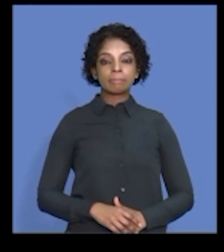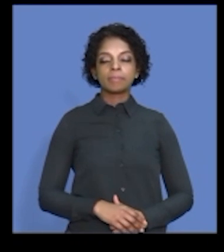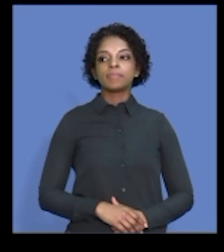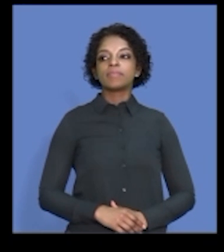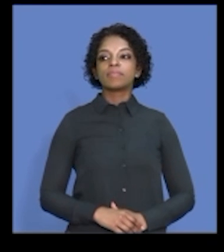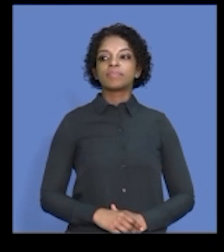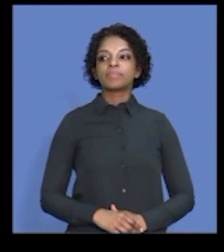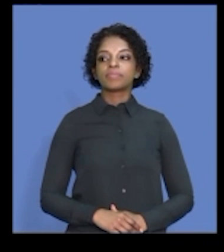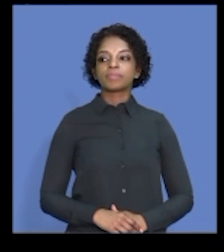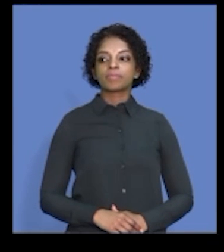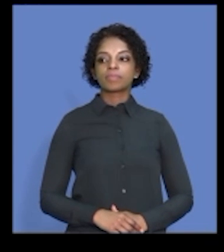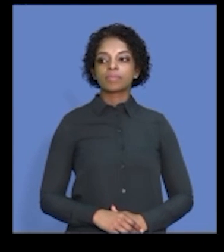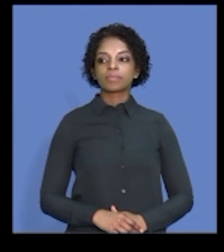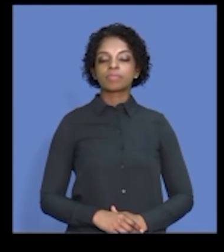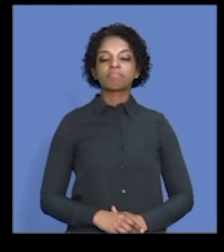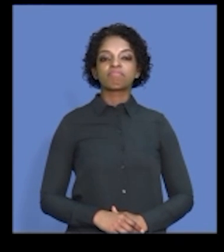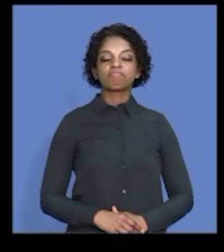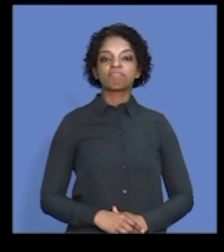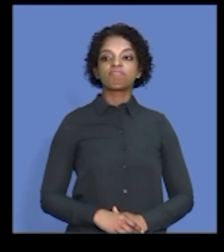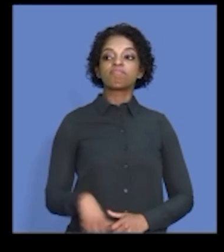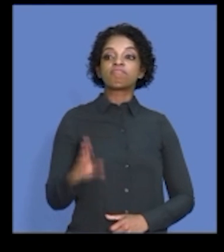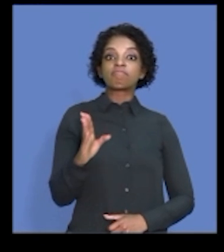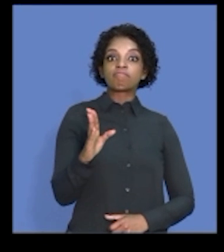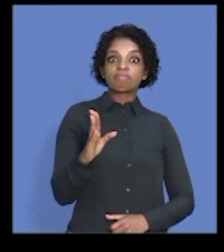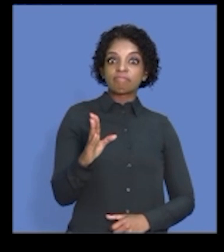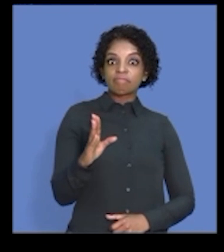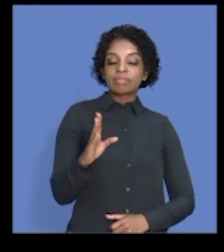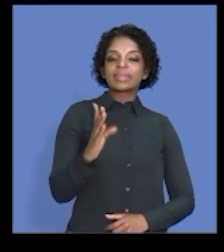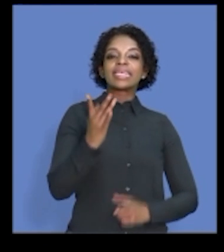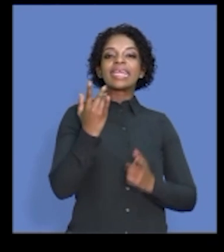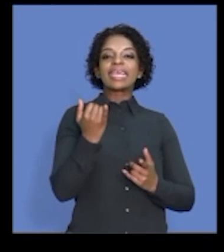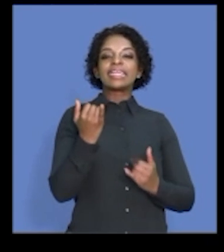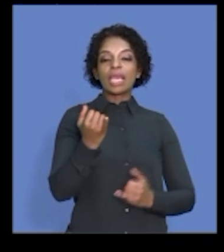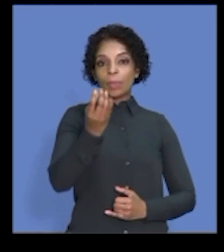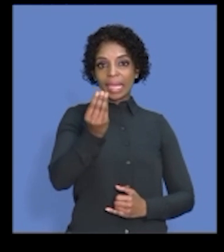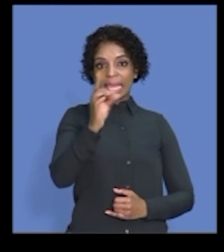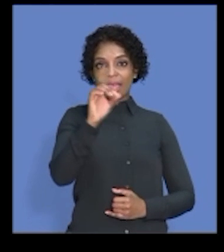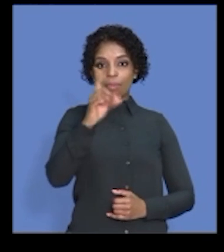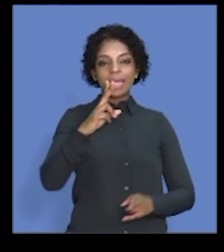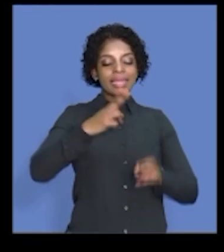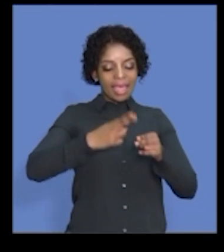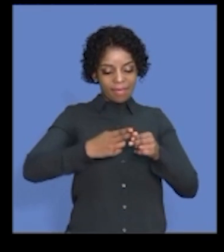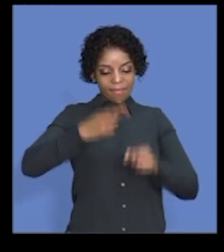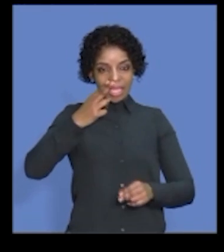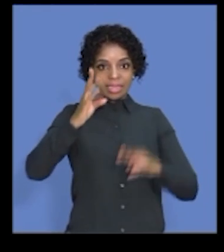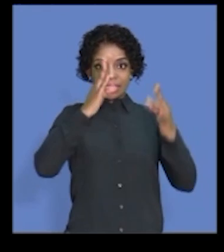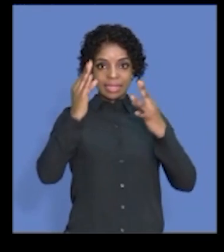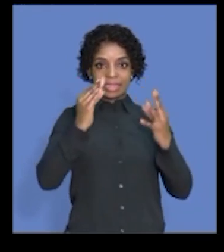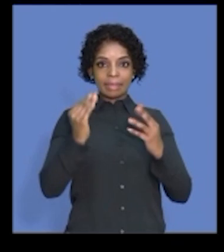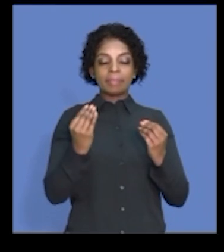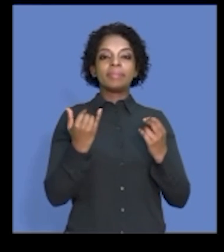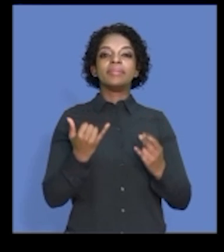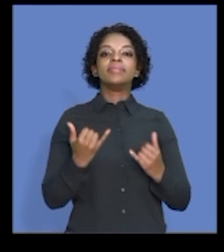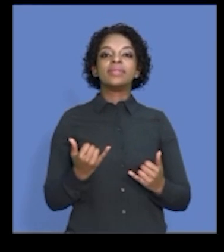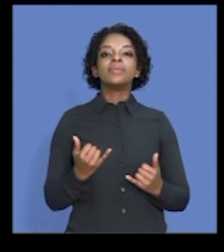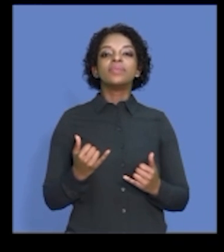Where it goes. So there we go. We now have our final figure that we have under the non-current